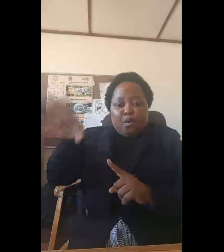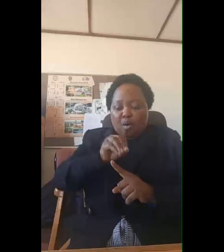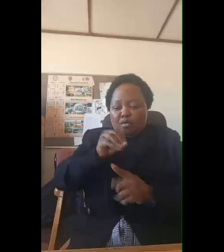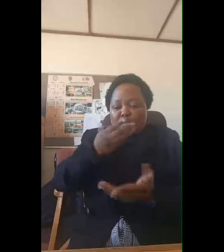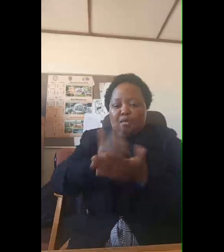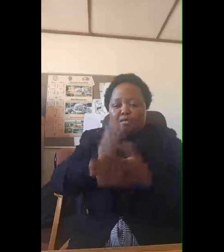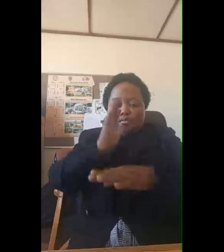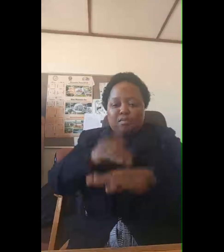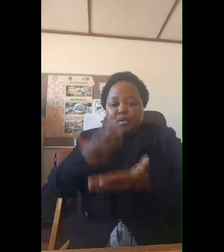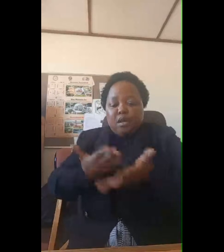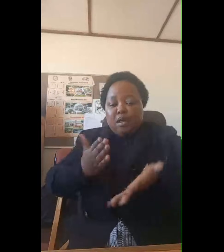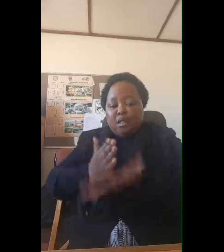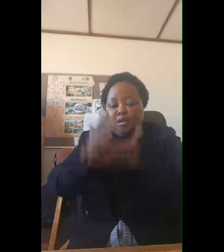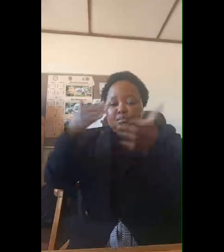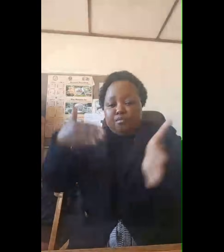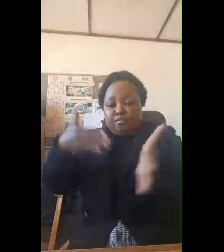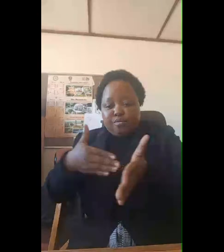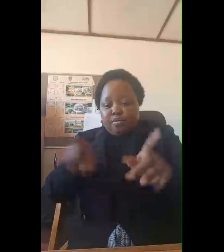and respond to GBV.